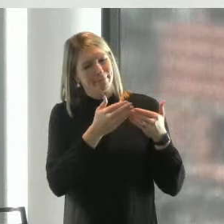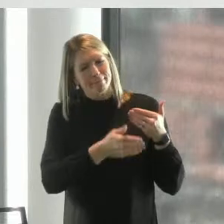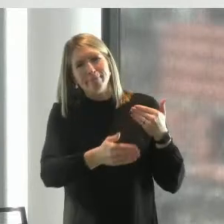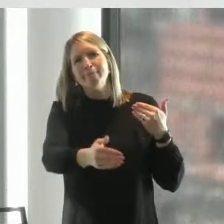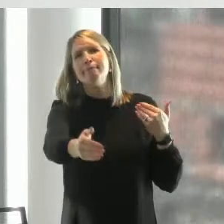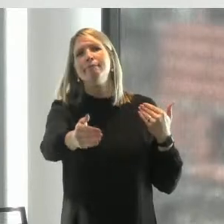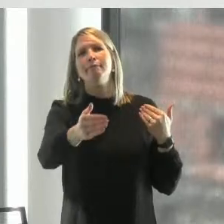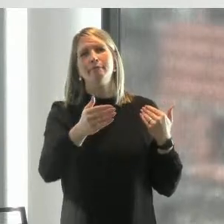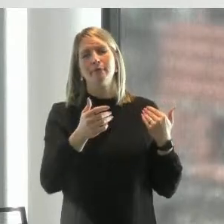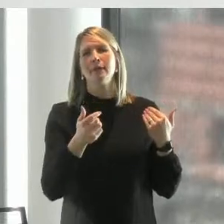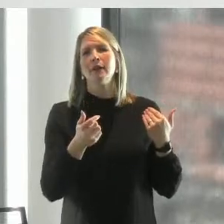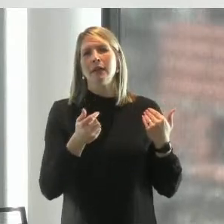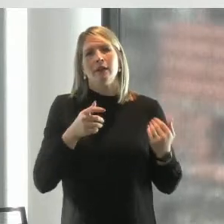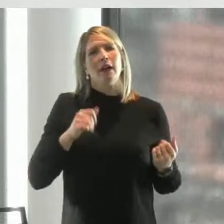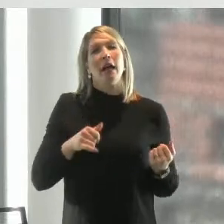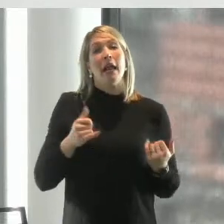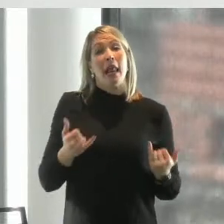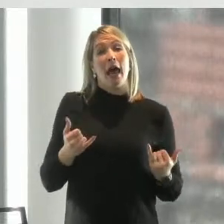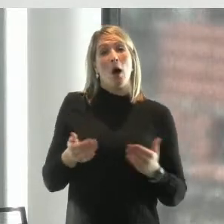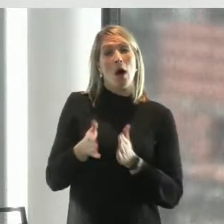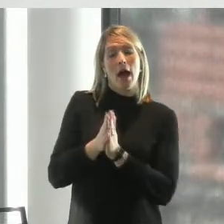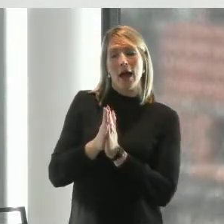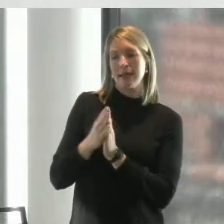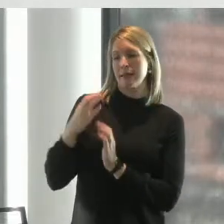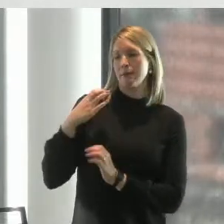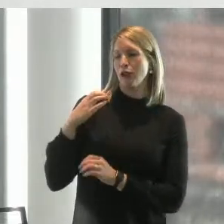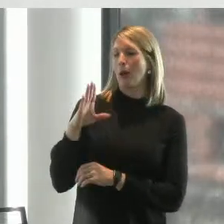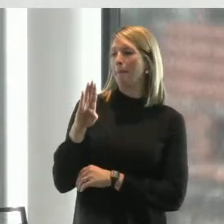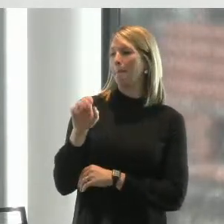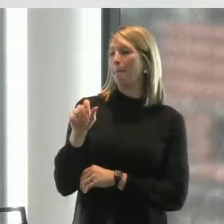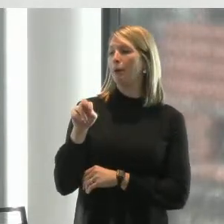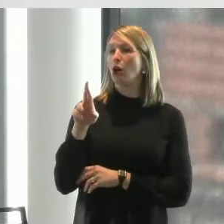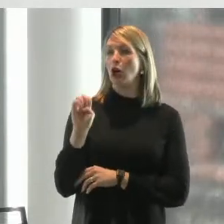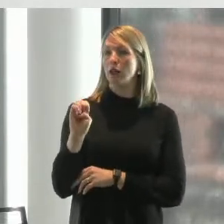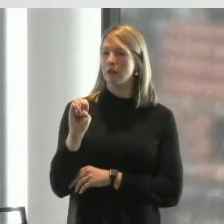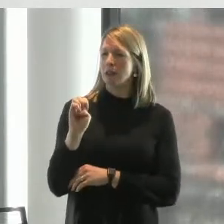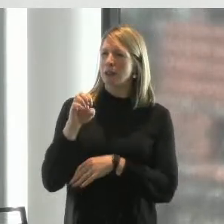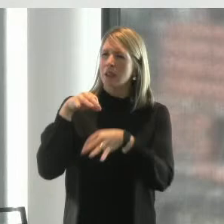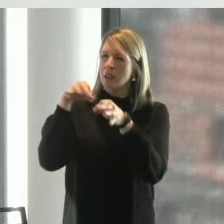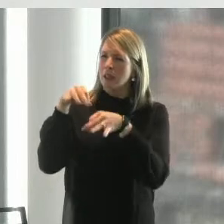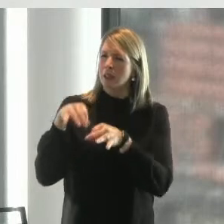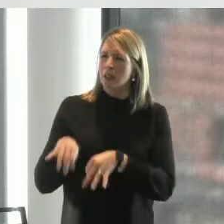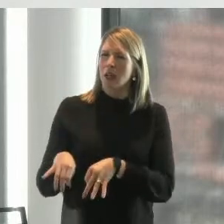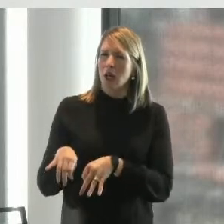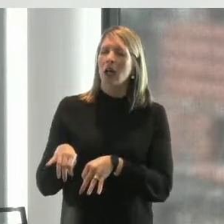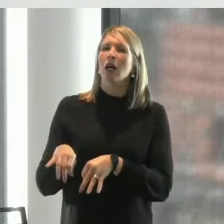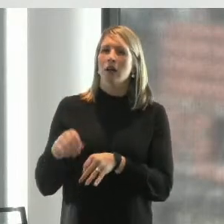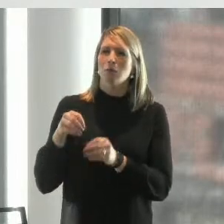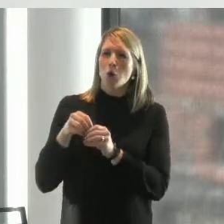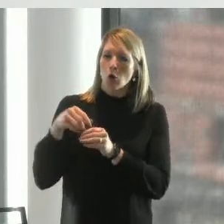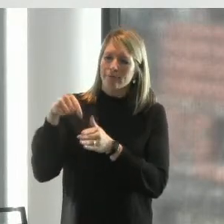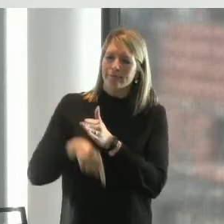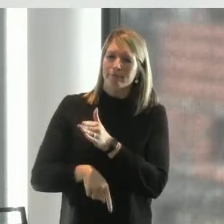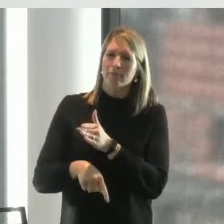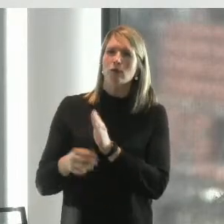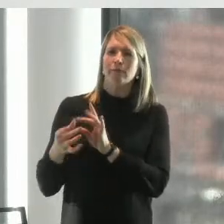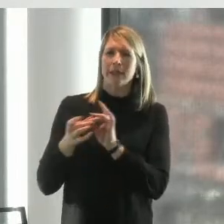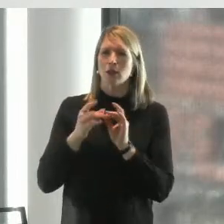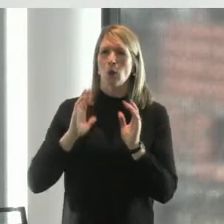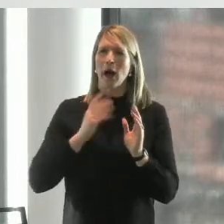crisis. I'd like to ask Minister Byrne to come up and share some more particular details of this important announcement today. Thank you very